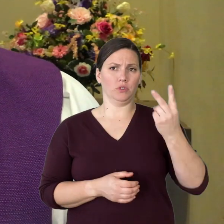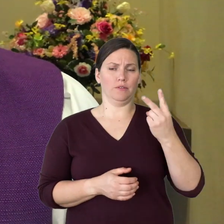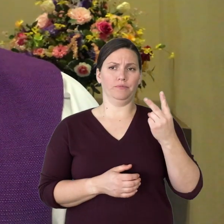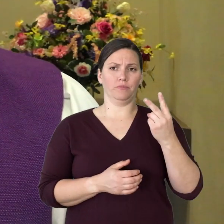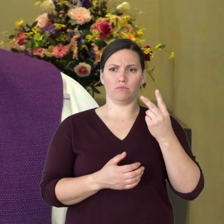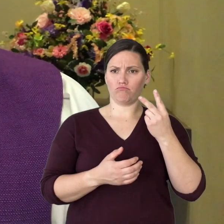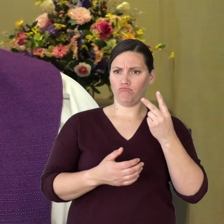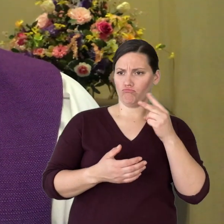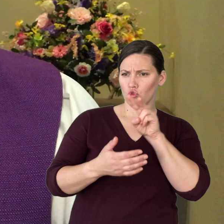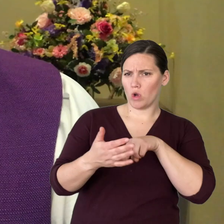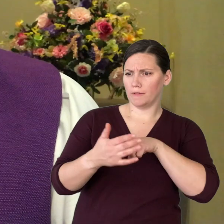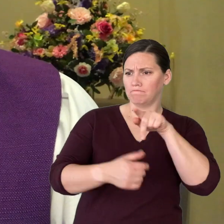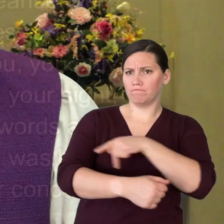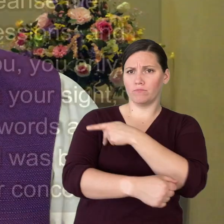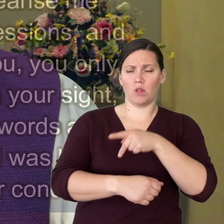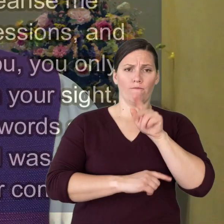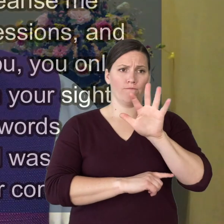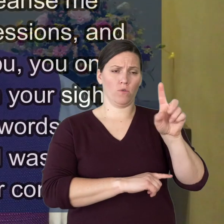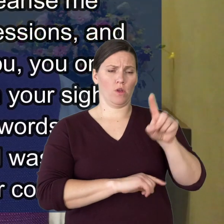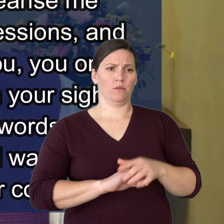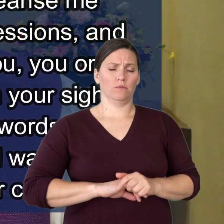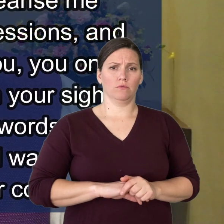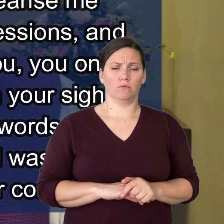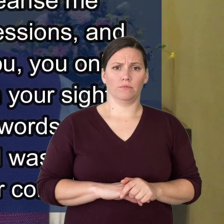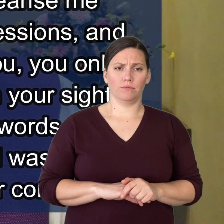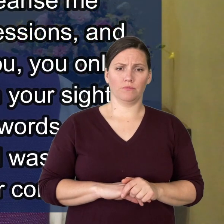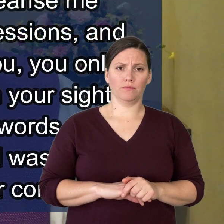Our second scripture lesson is from Psalm 51.